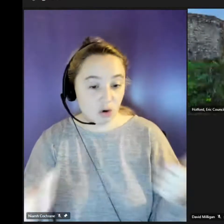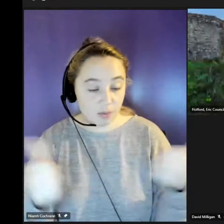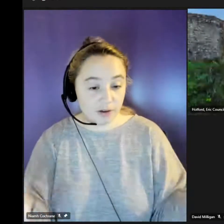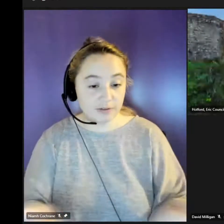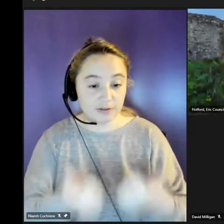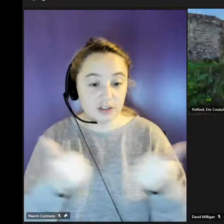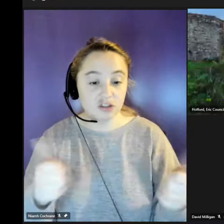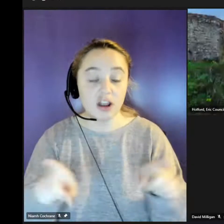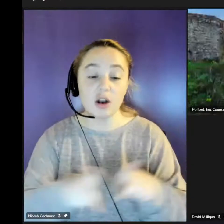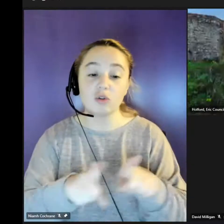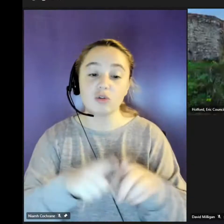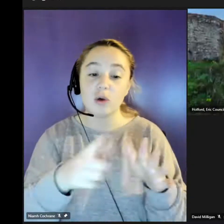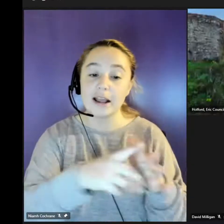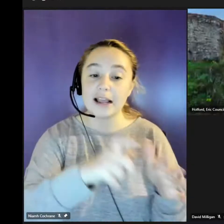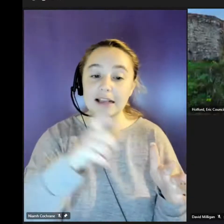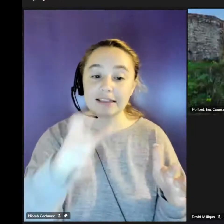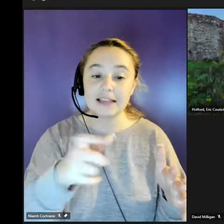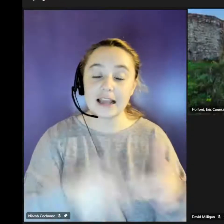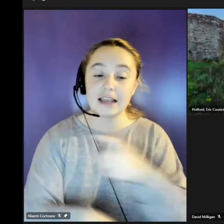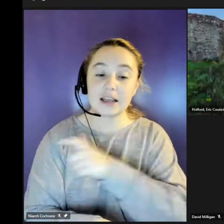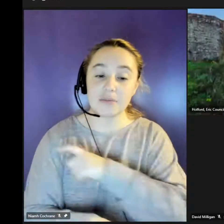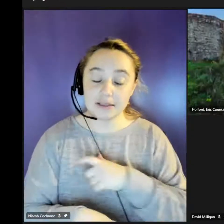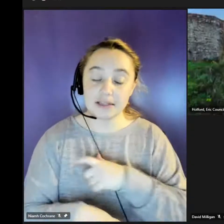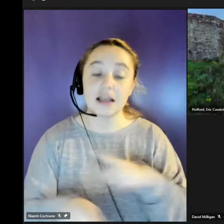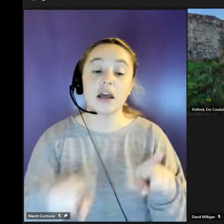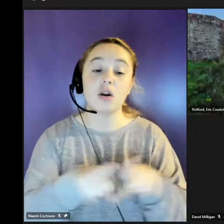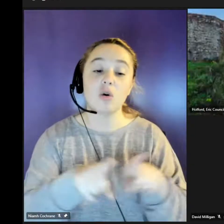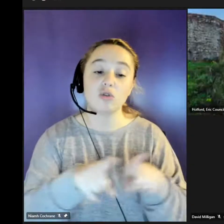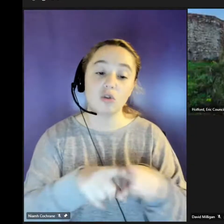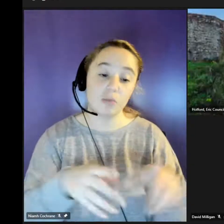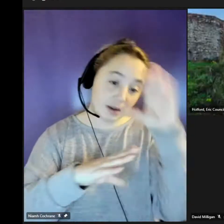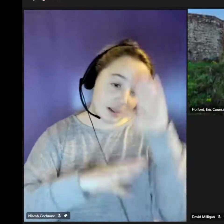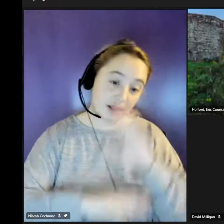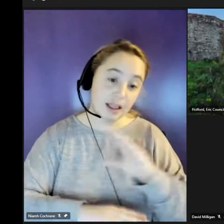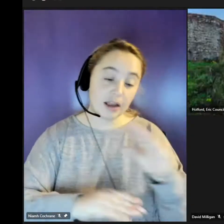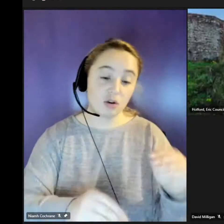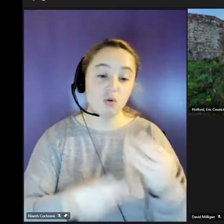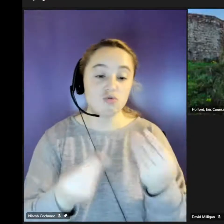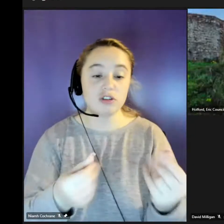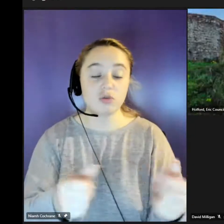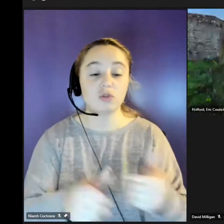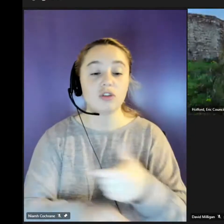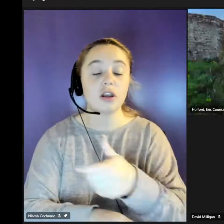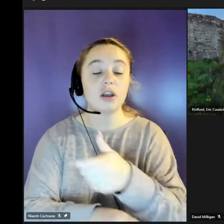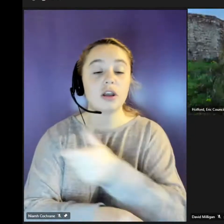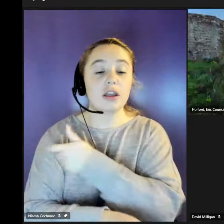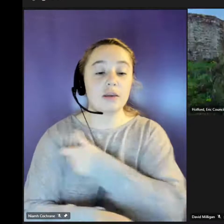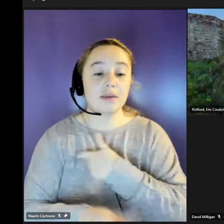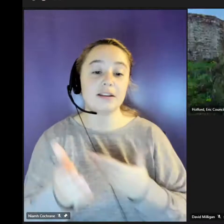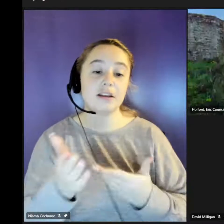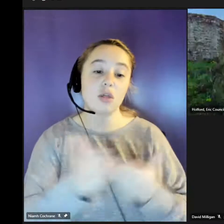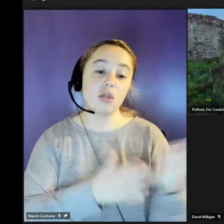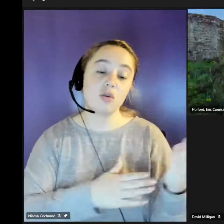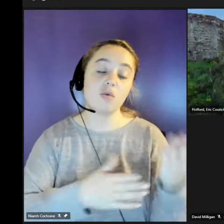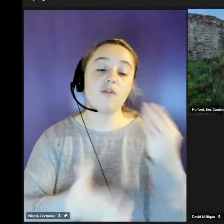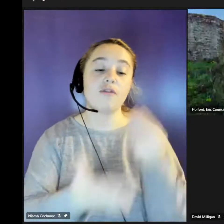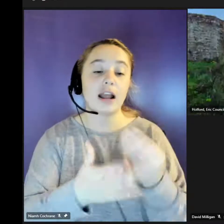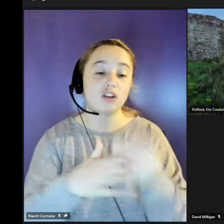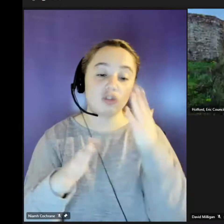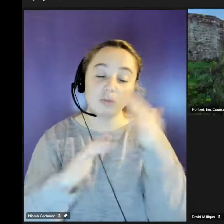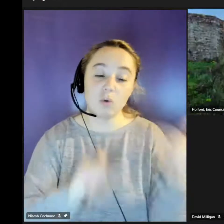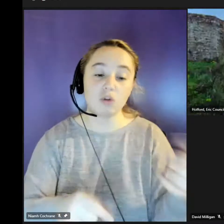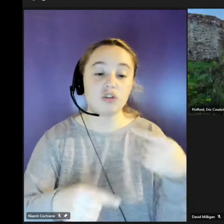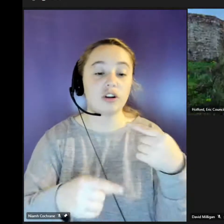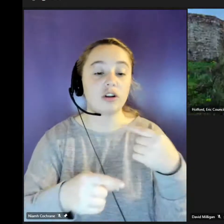Executive Committee, and also to all the resource committees through their financial monitoring reports that go